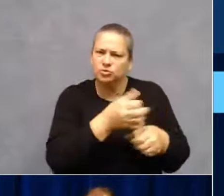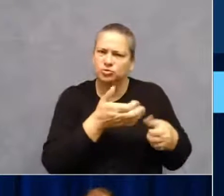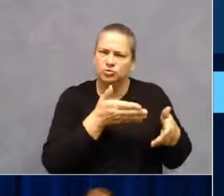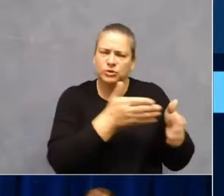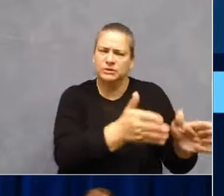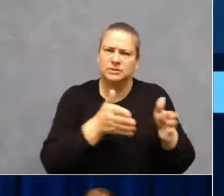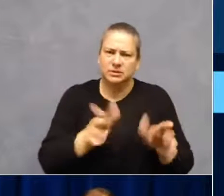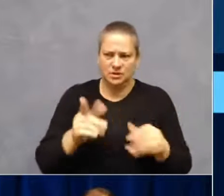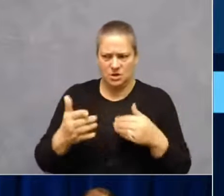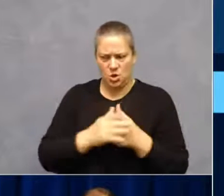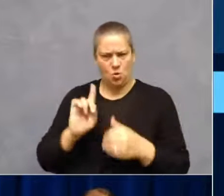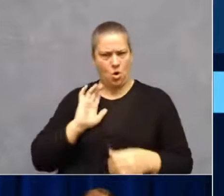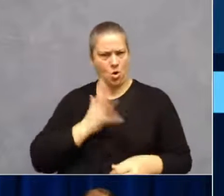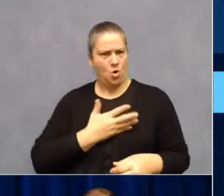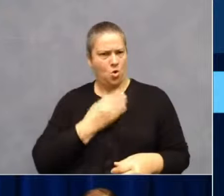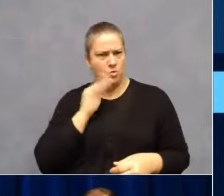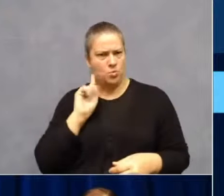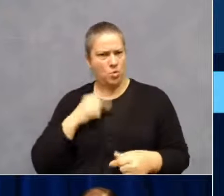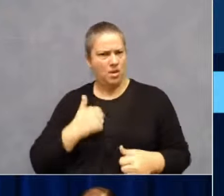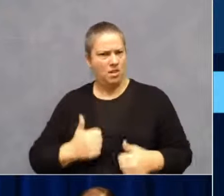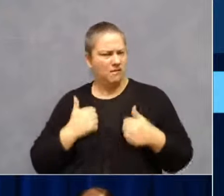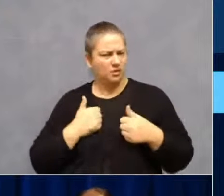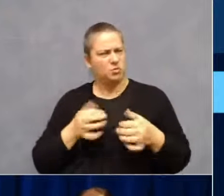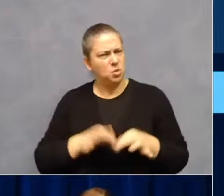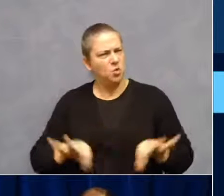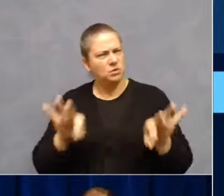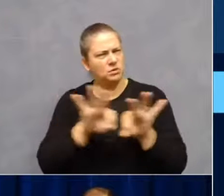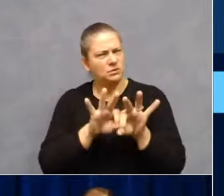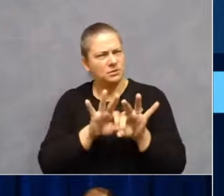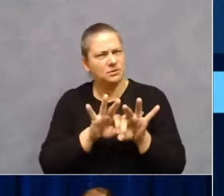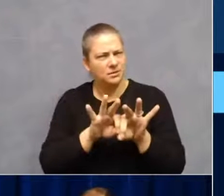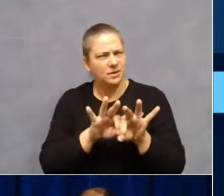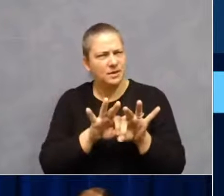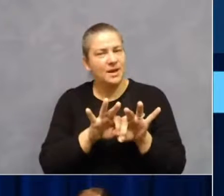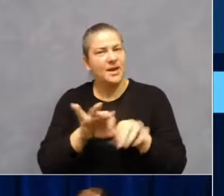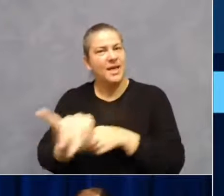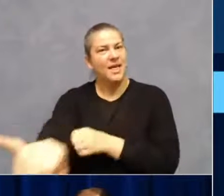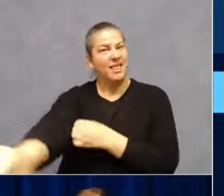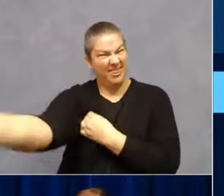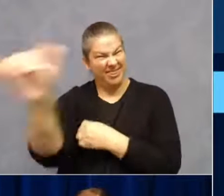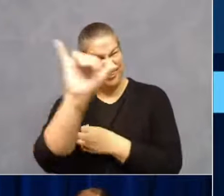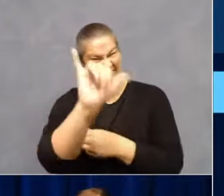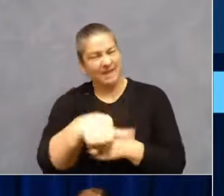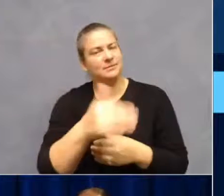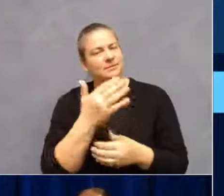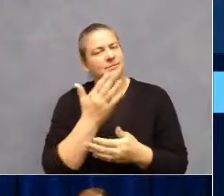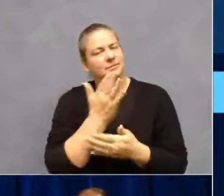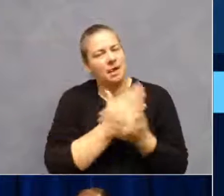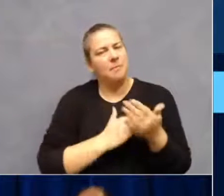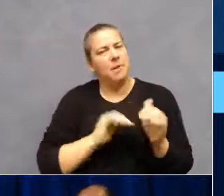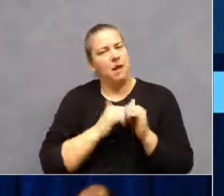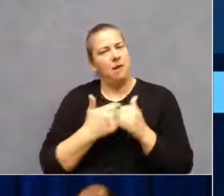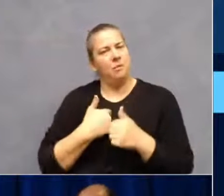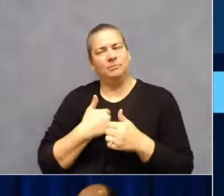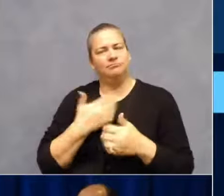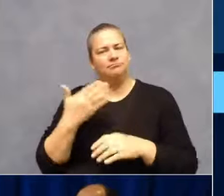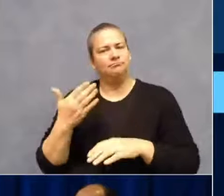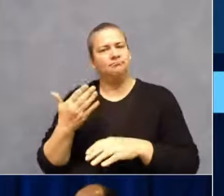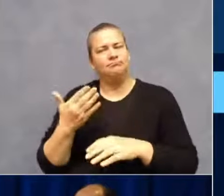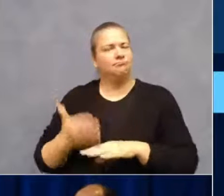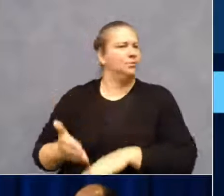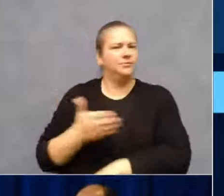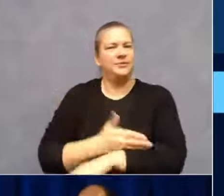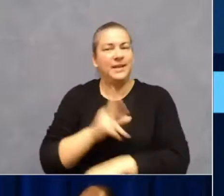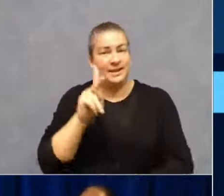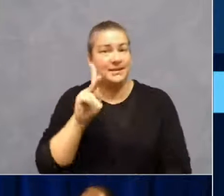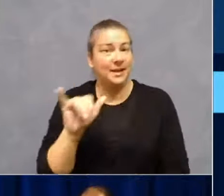live. That's one way we build this better Kentucky. Some exciting economic